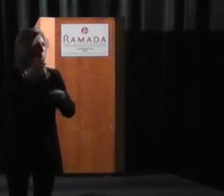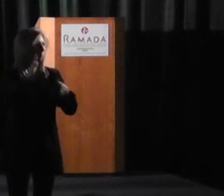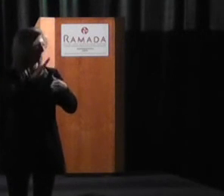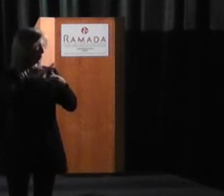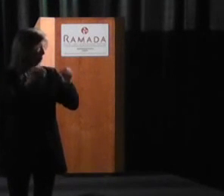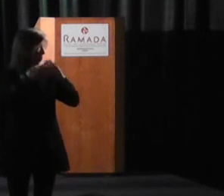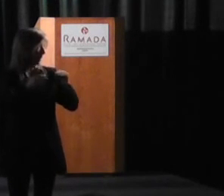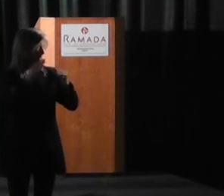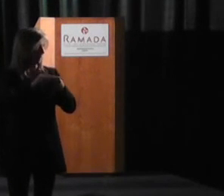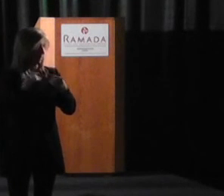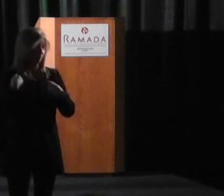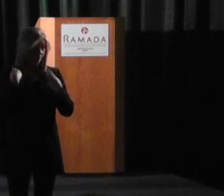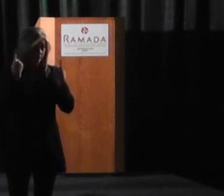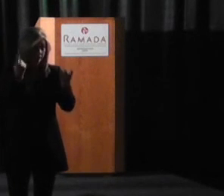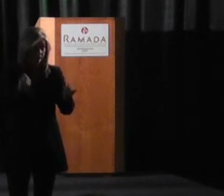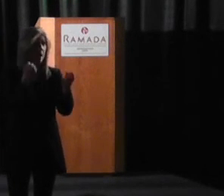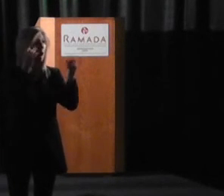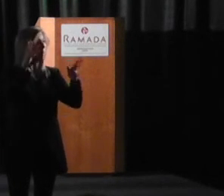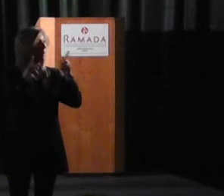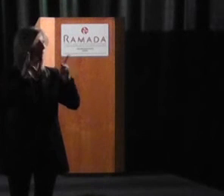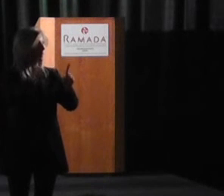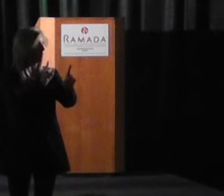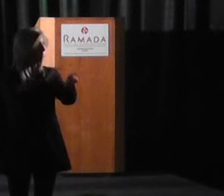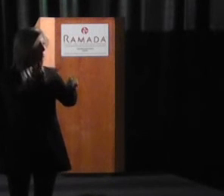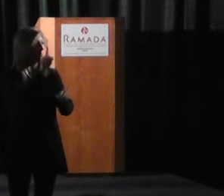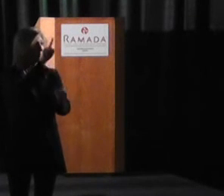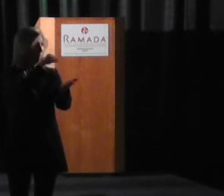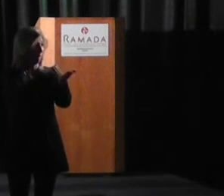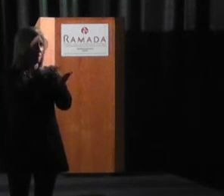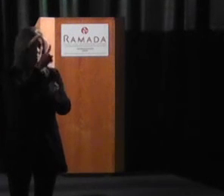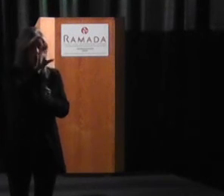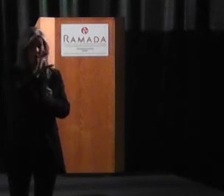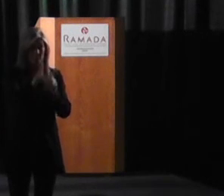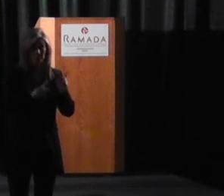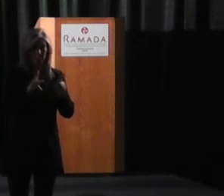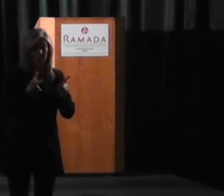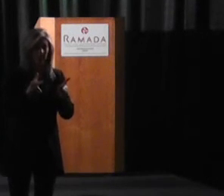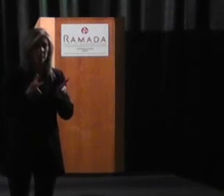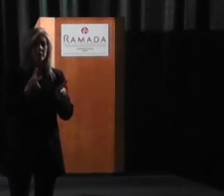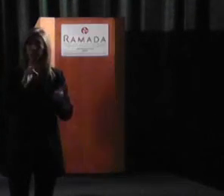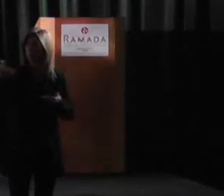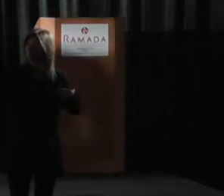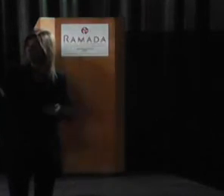over 1,100 participants who experience disability. Caitlin, everyone.